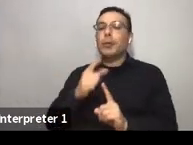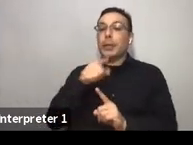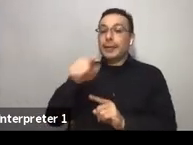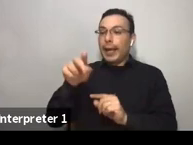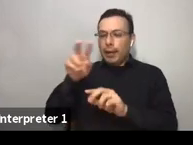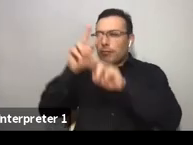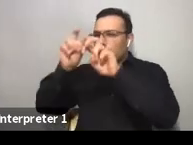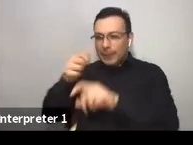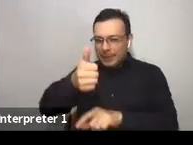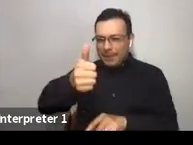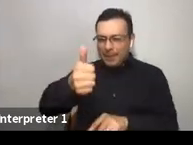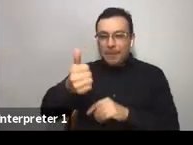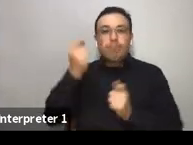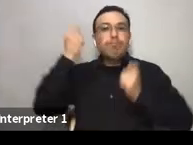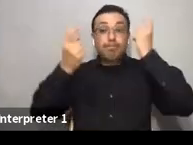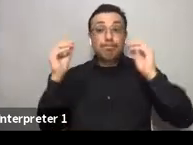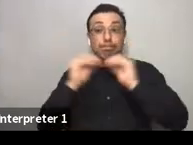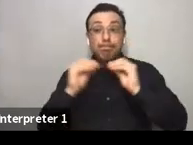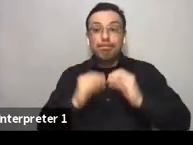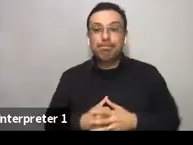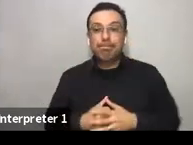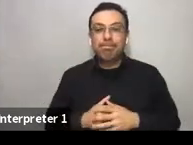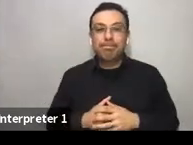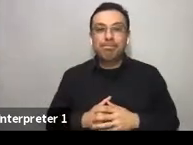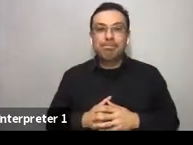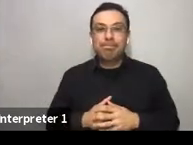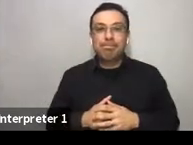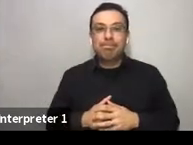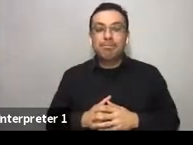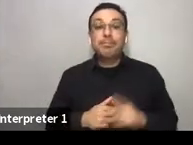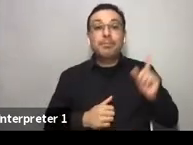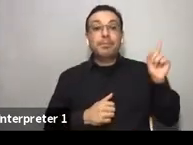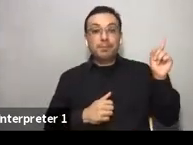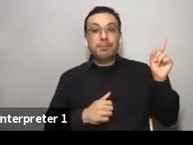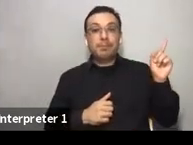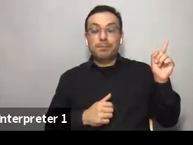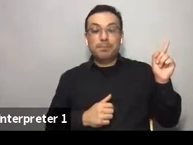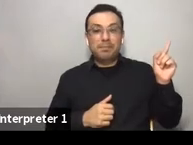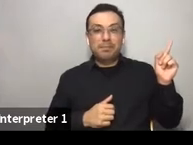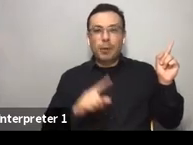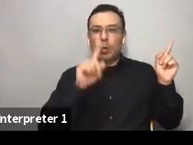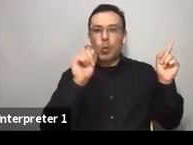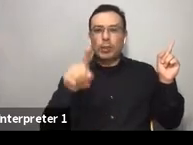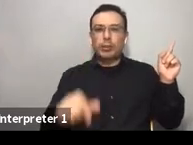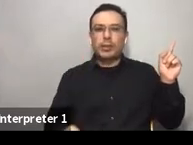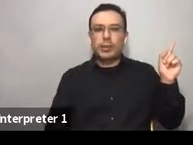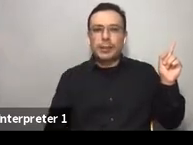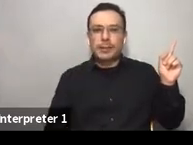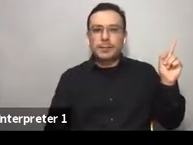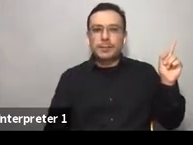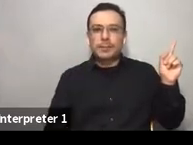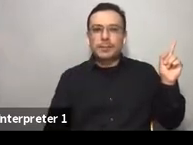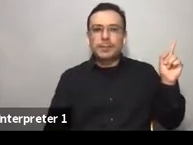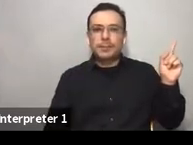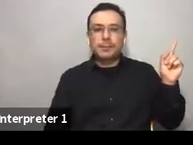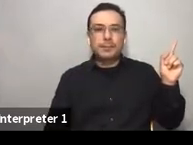a little bit deeper. So why is this victim's privacy important to you as an advocate, you as a